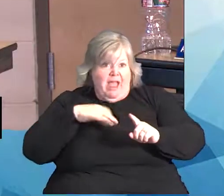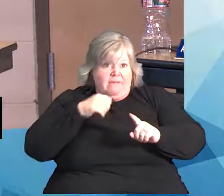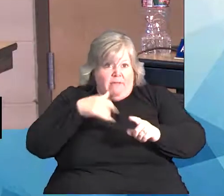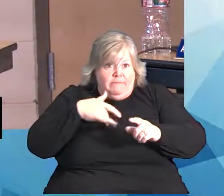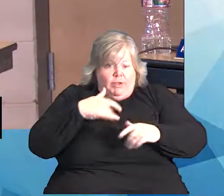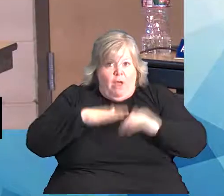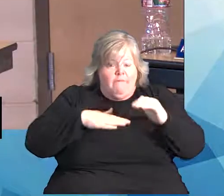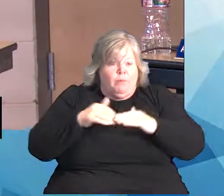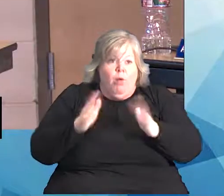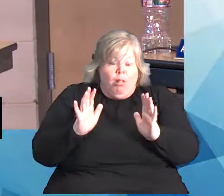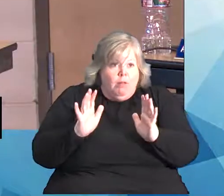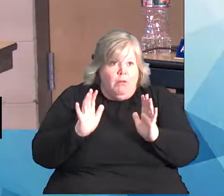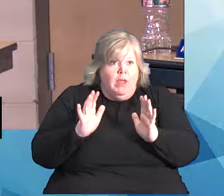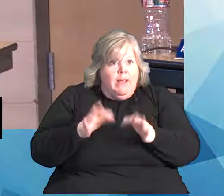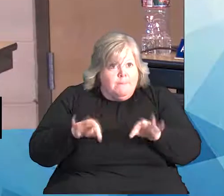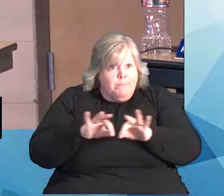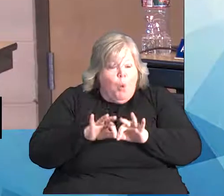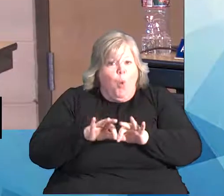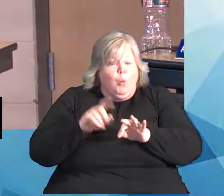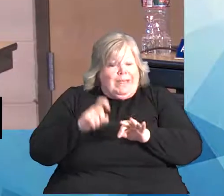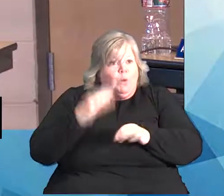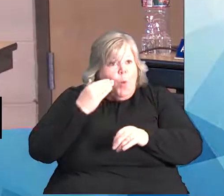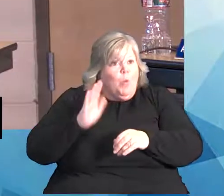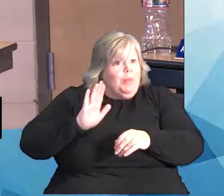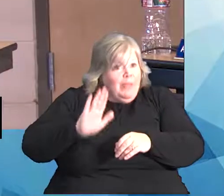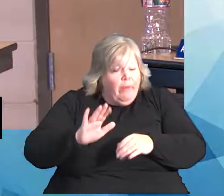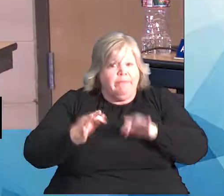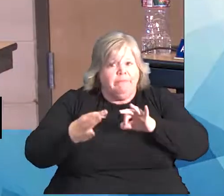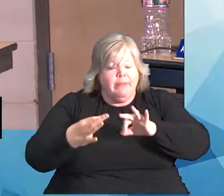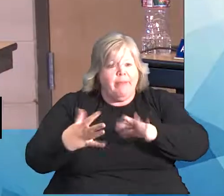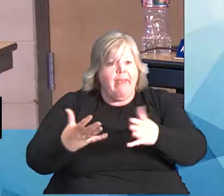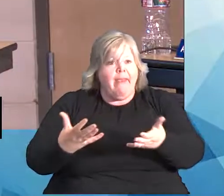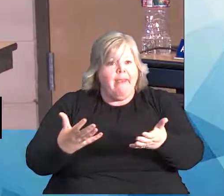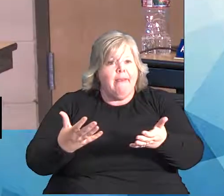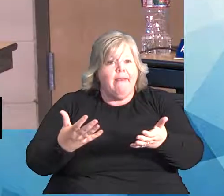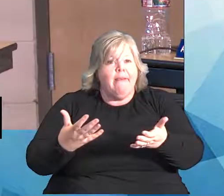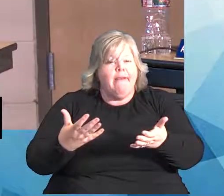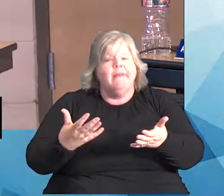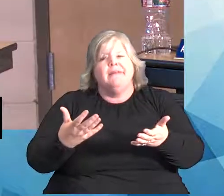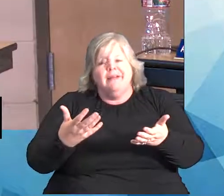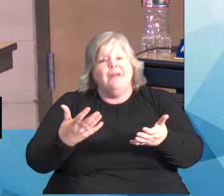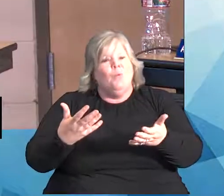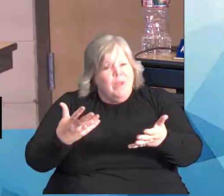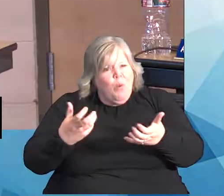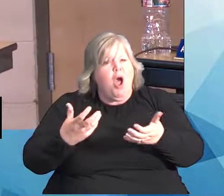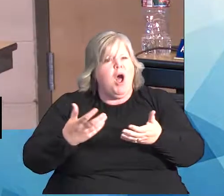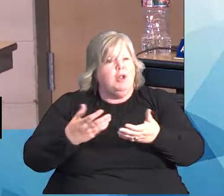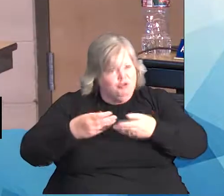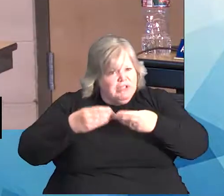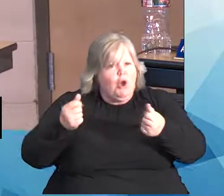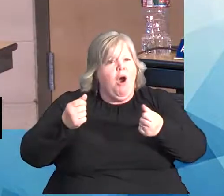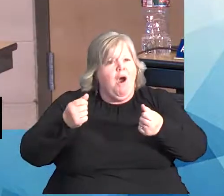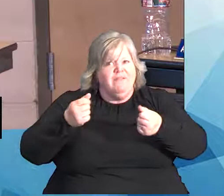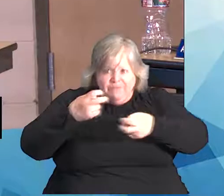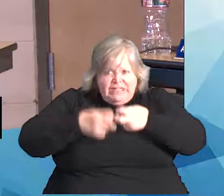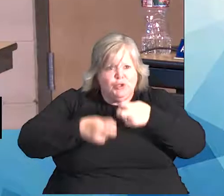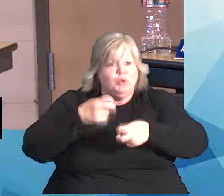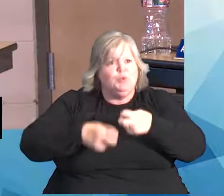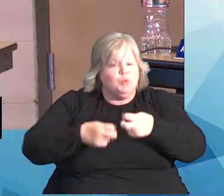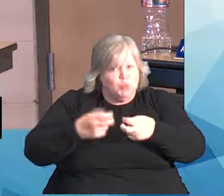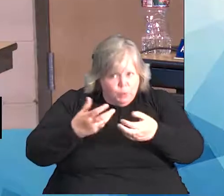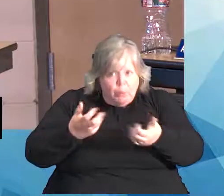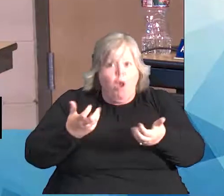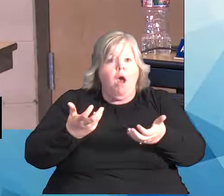comfortable, but we still want to hear the feedback. So, we still want to get any kind of issues dealt with